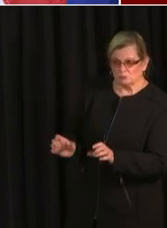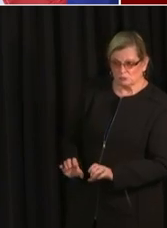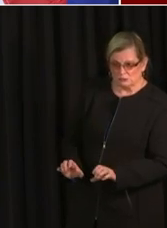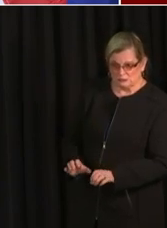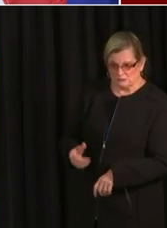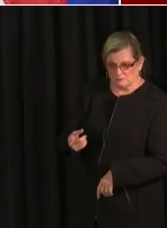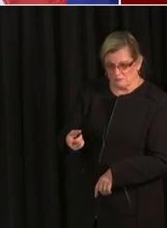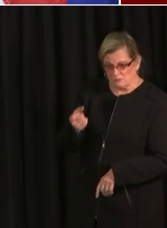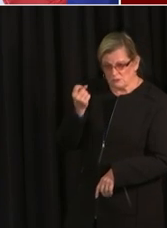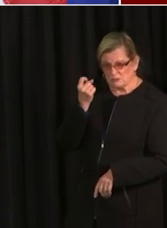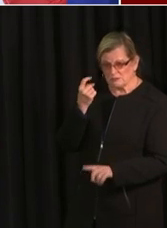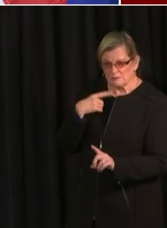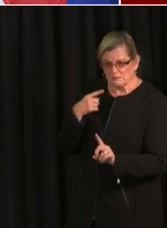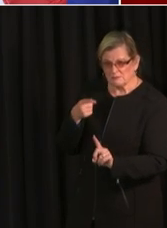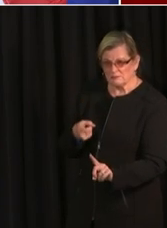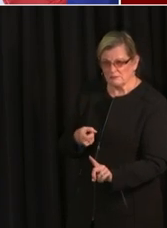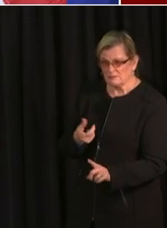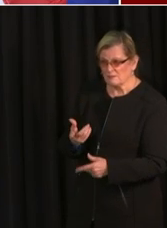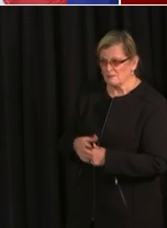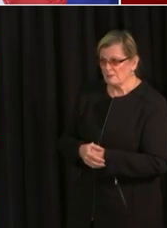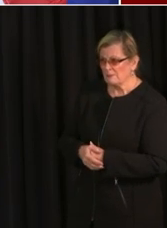Are you with me back there?